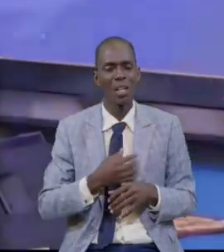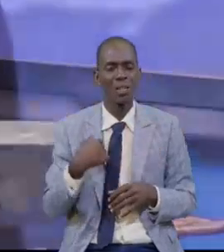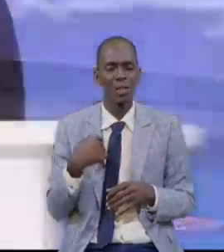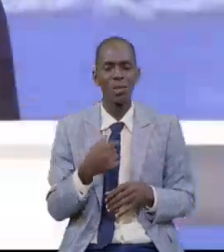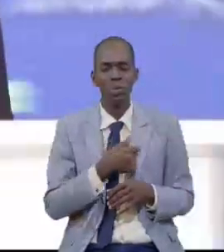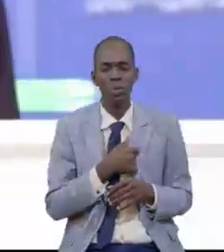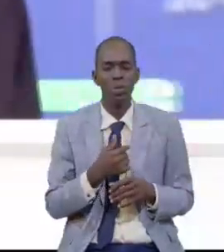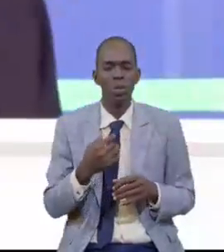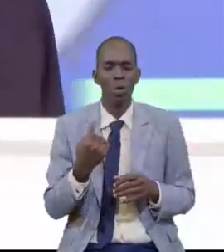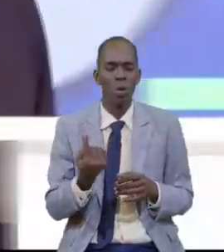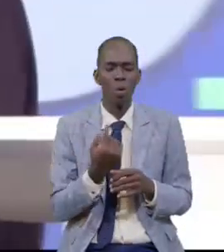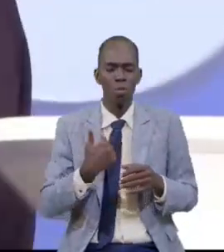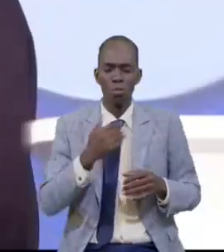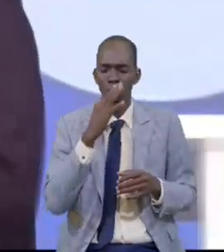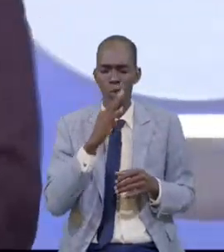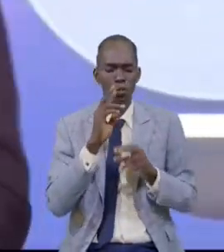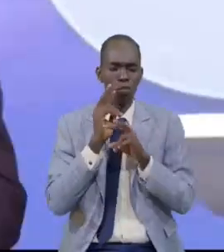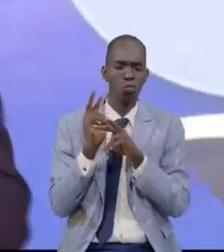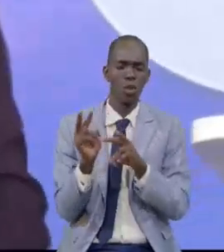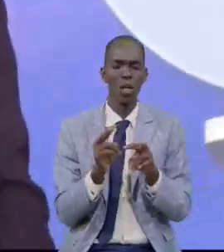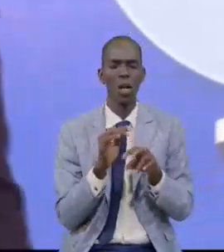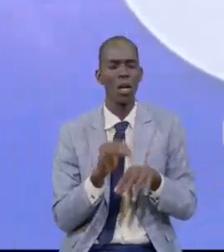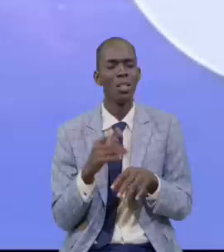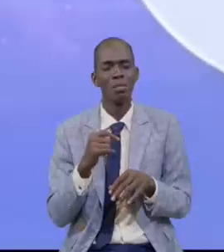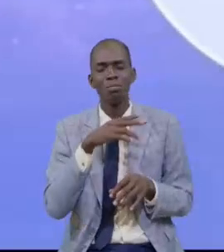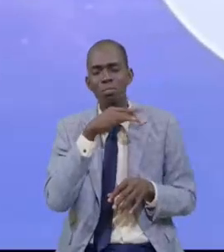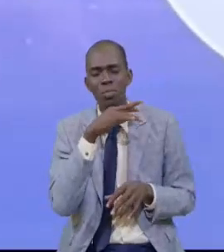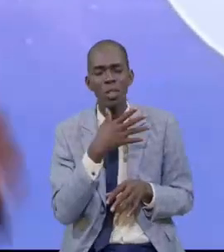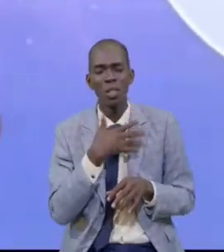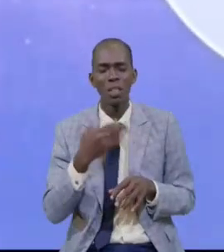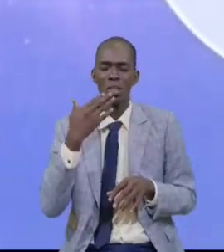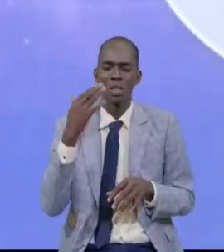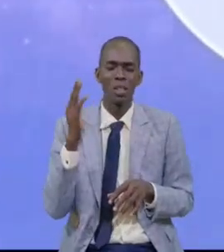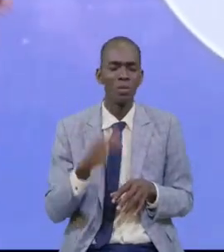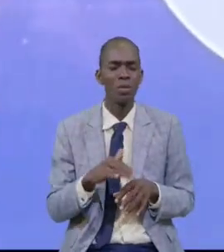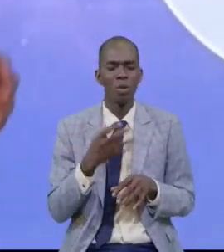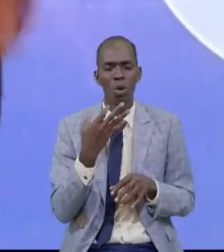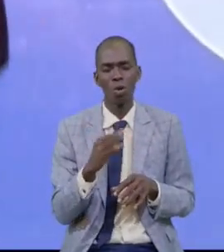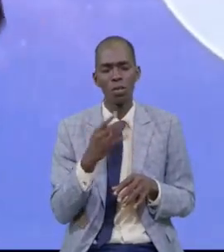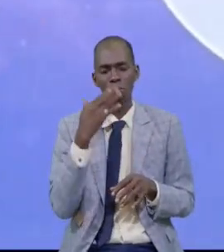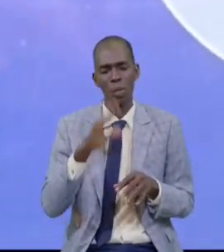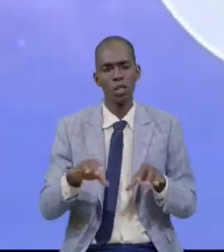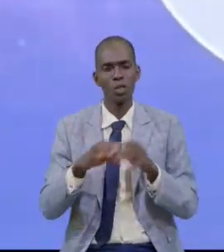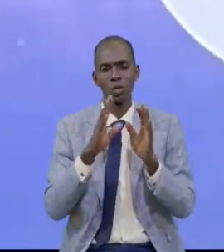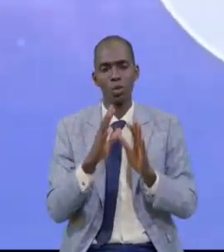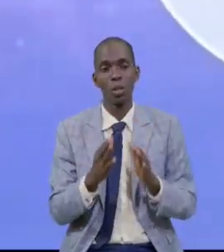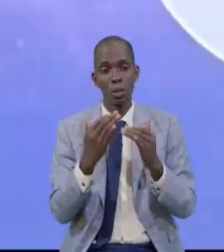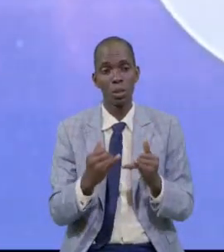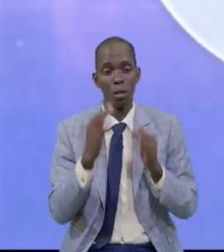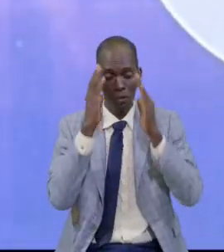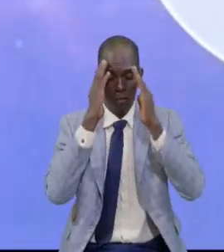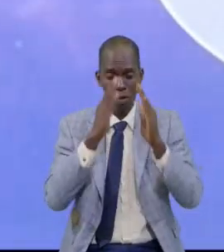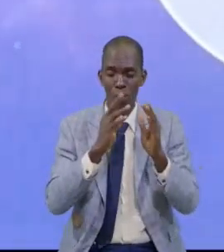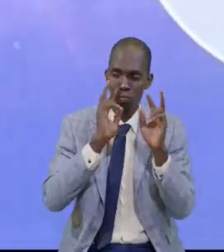the corruption, the calamity, and the evil of the evildoers. Turn your eyes and focus your